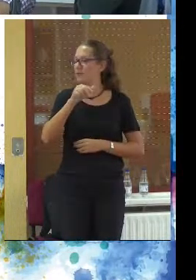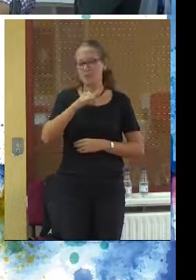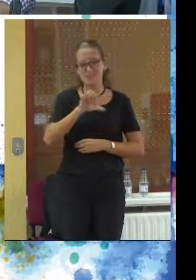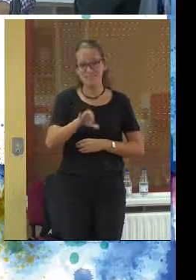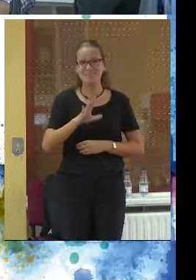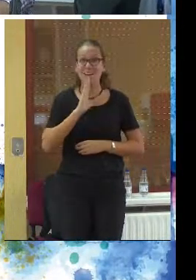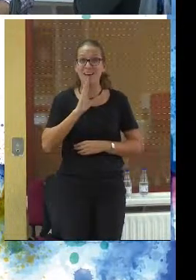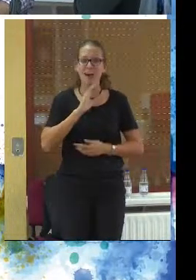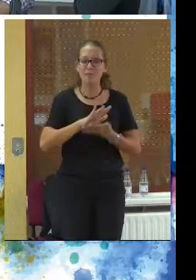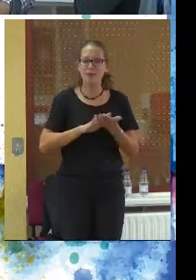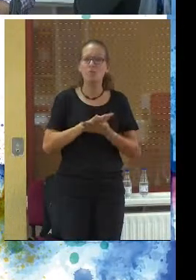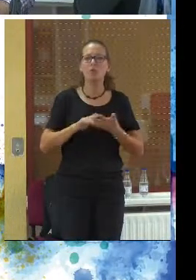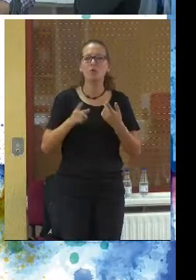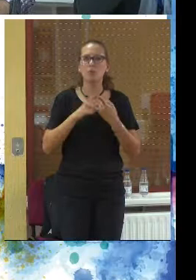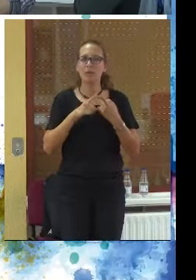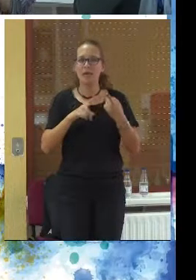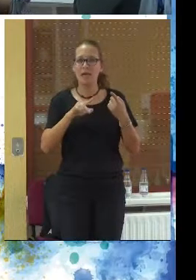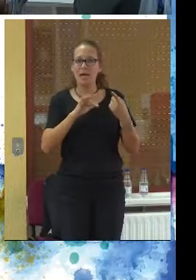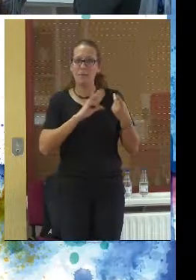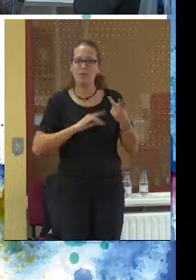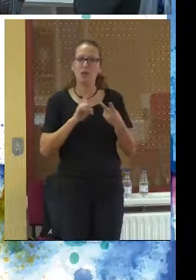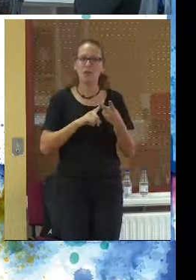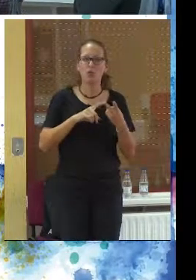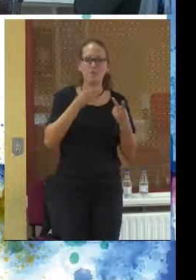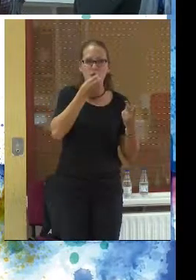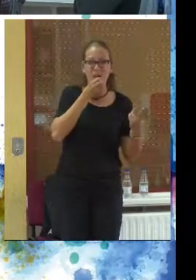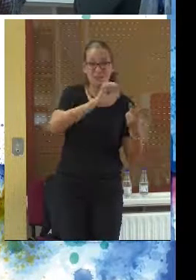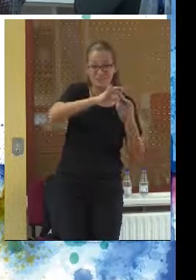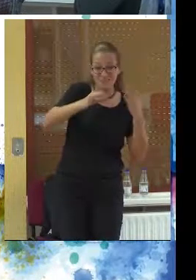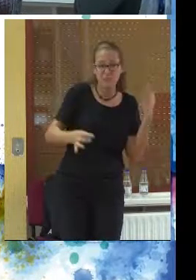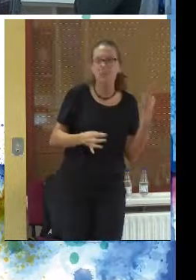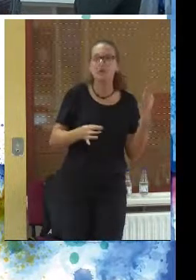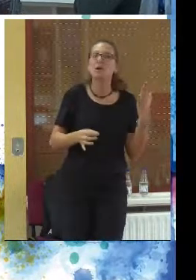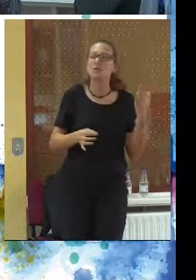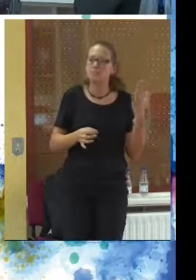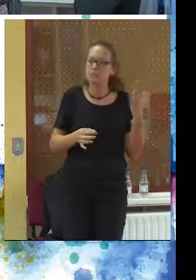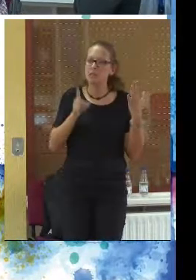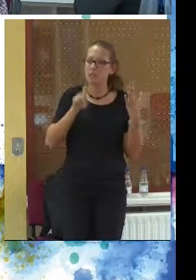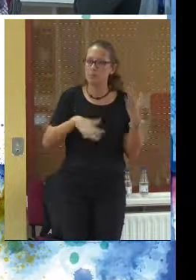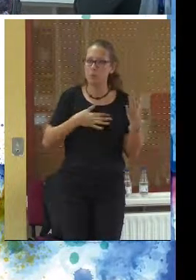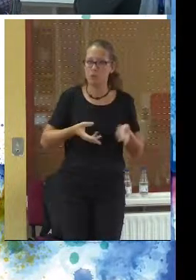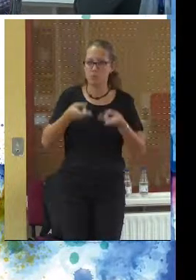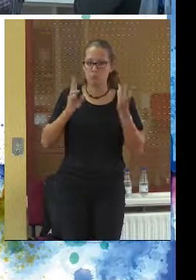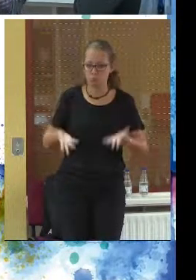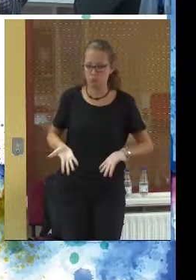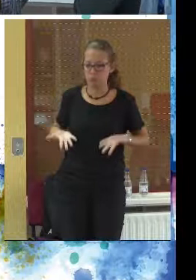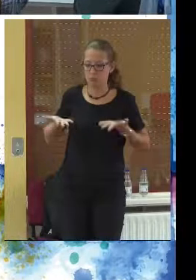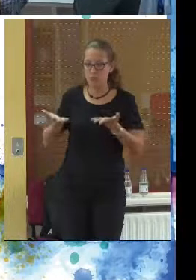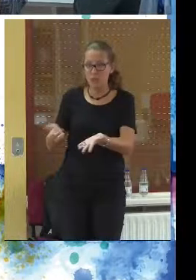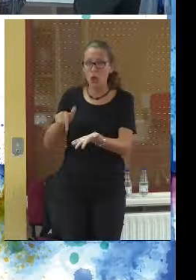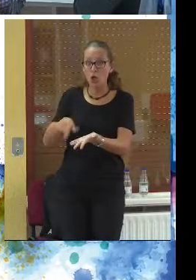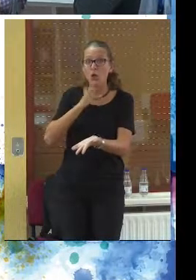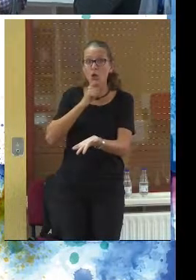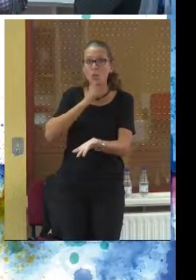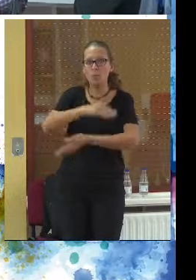Everything that I was telling you earlier about the gaming and such is also going to be available from another type of